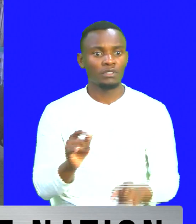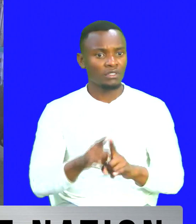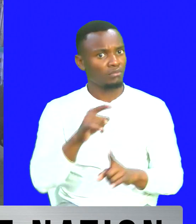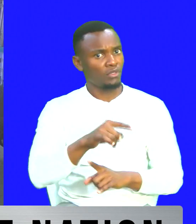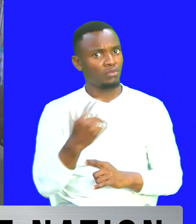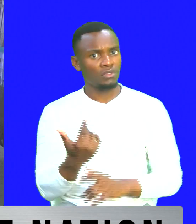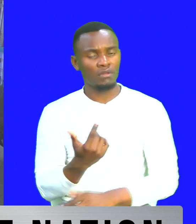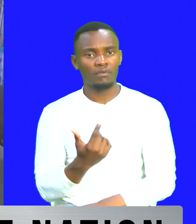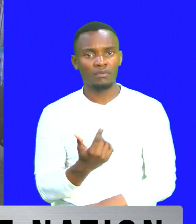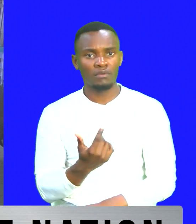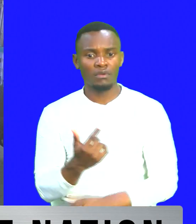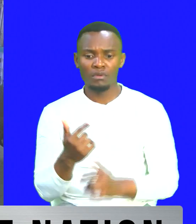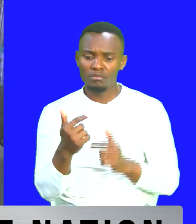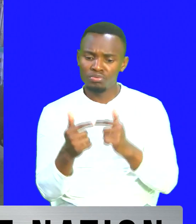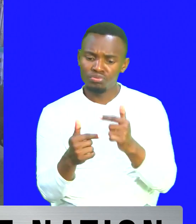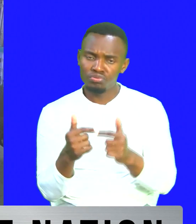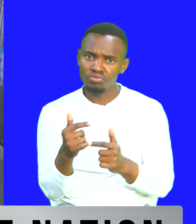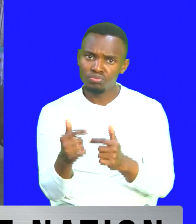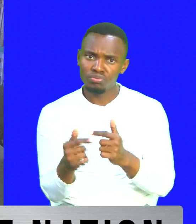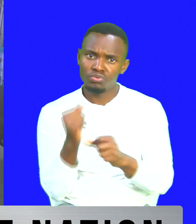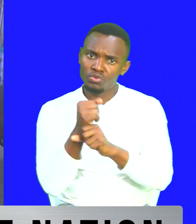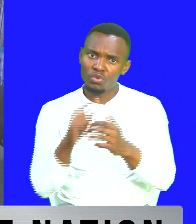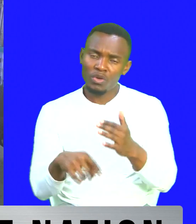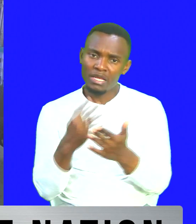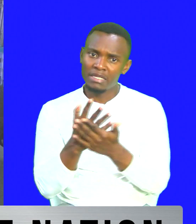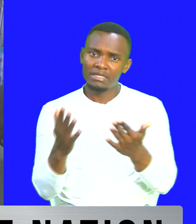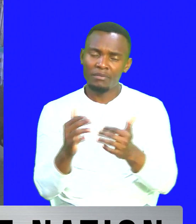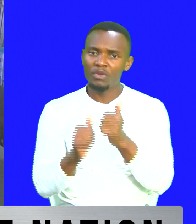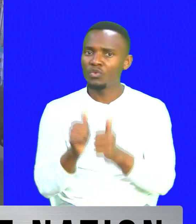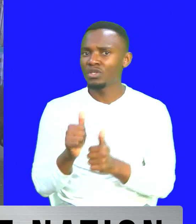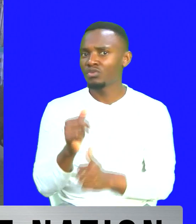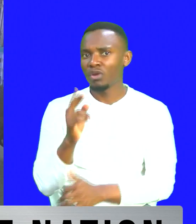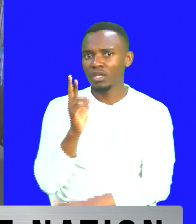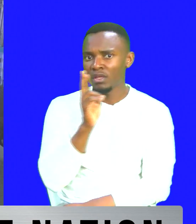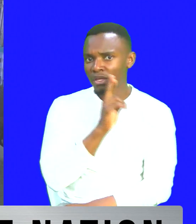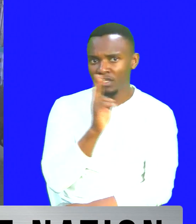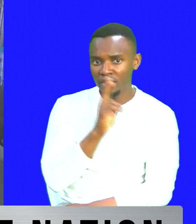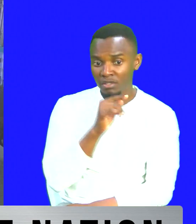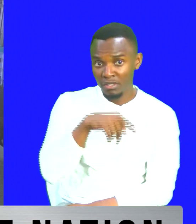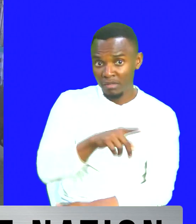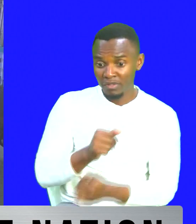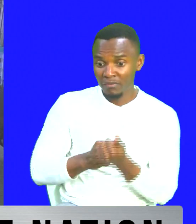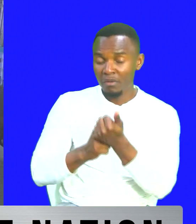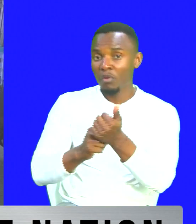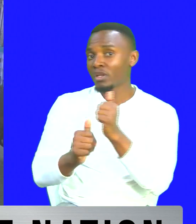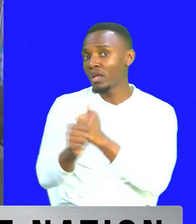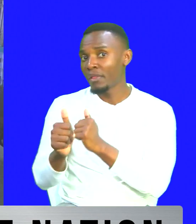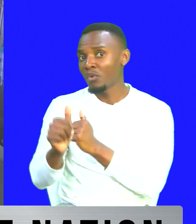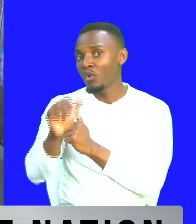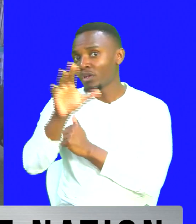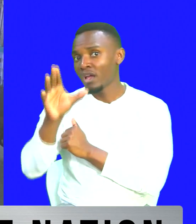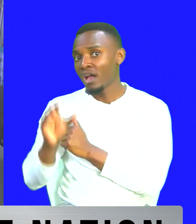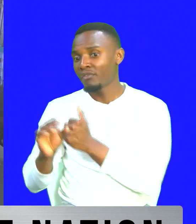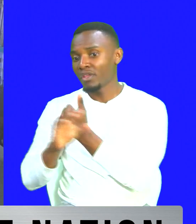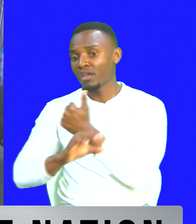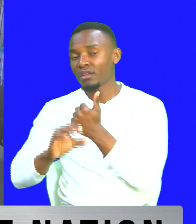ahead to do something very risky, to support other African countries and other nations that wanted to be free